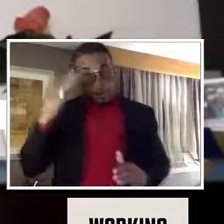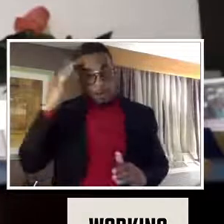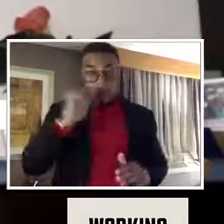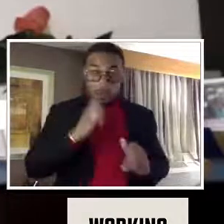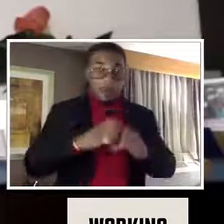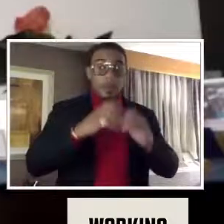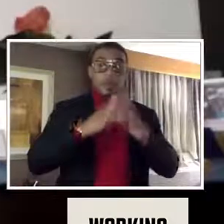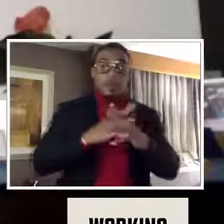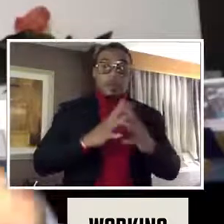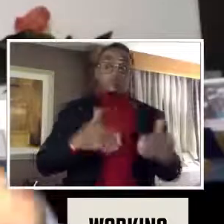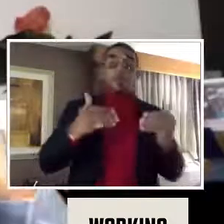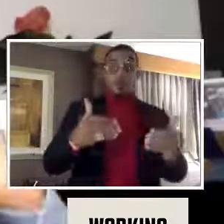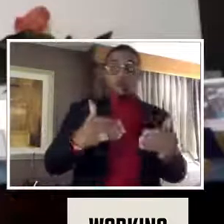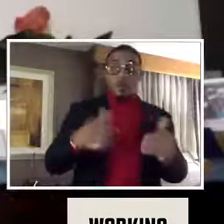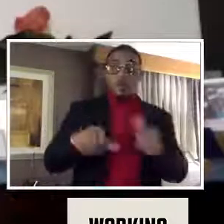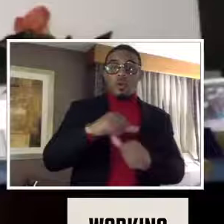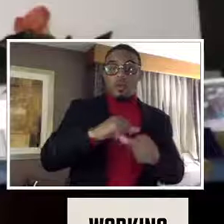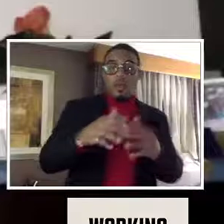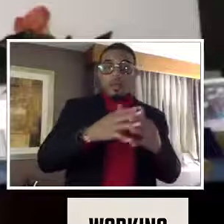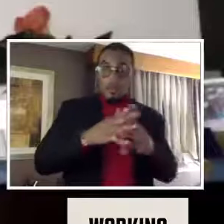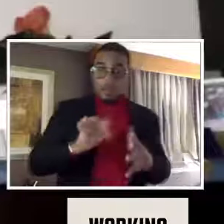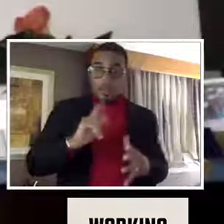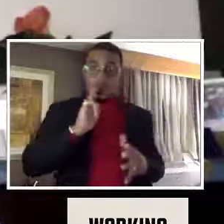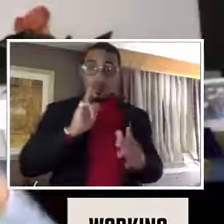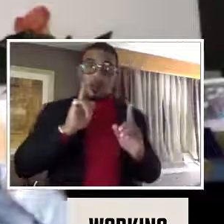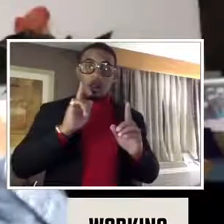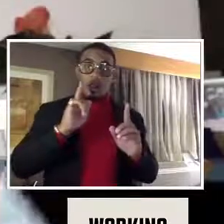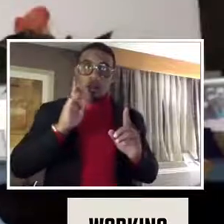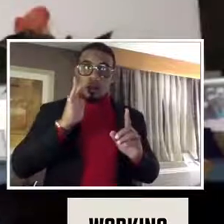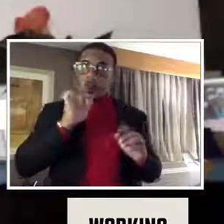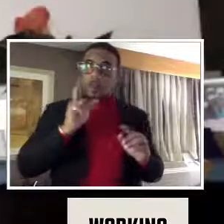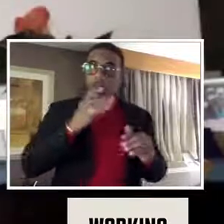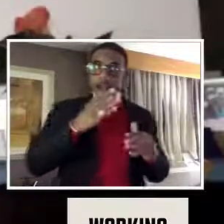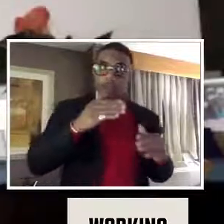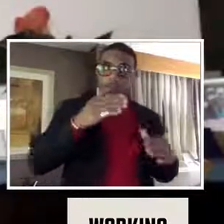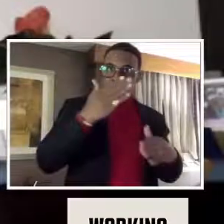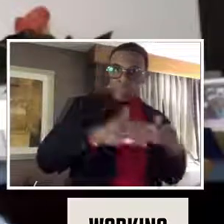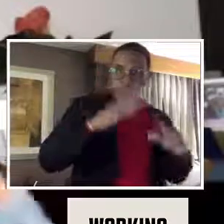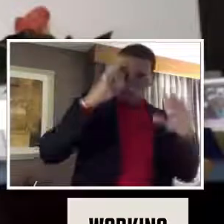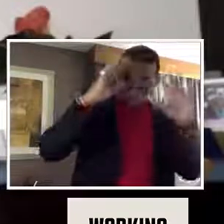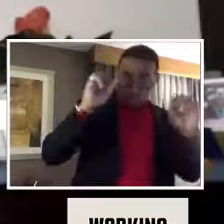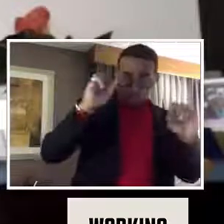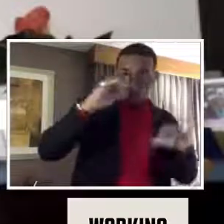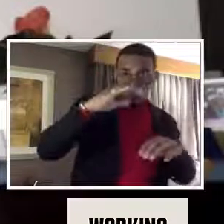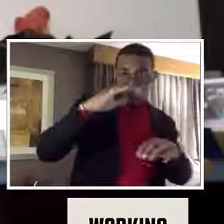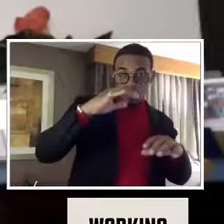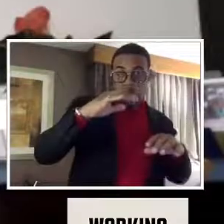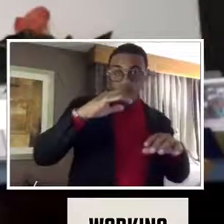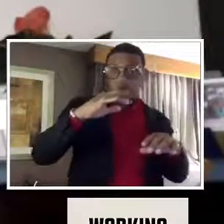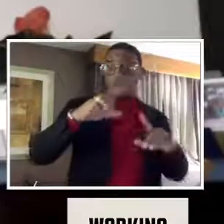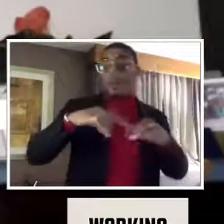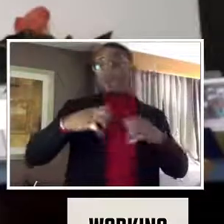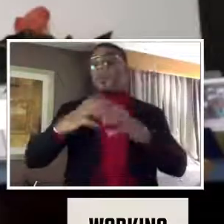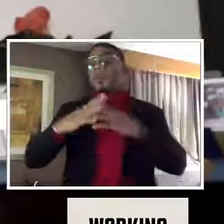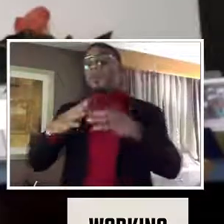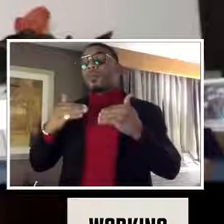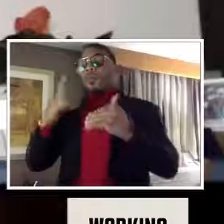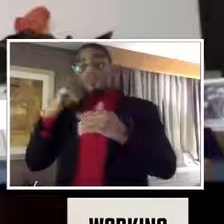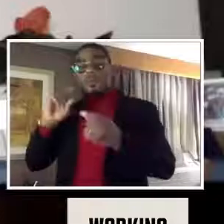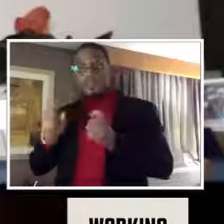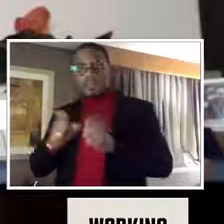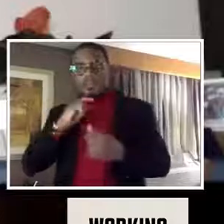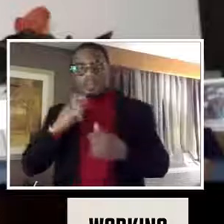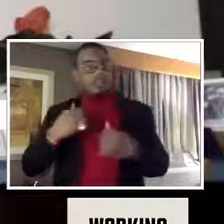are building the movements around America that are going to not just end Trump's presidency, but build the movement for change. These